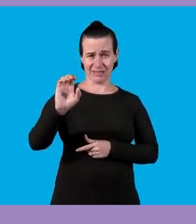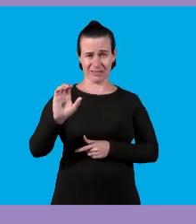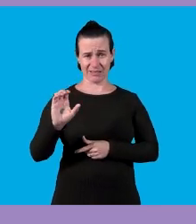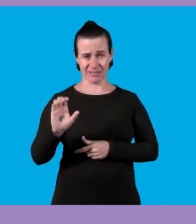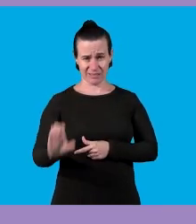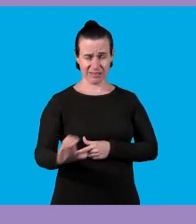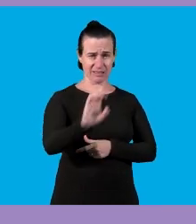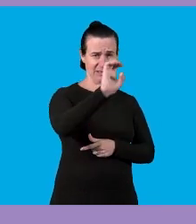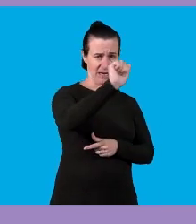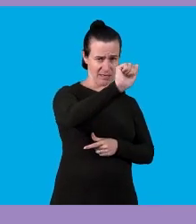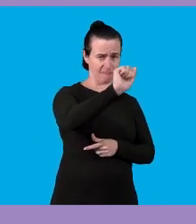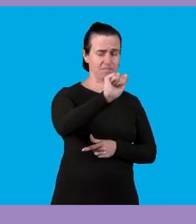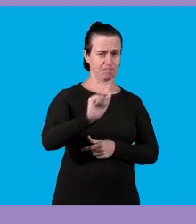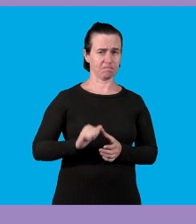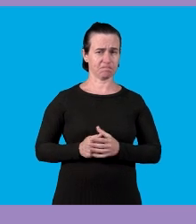DCA.